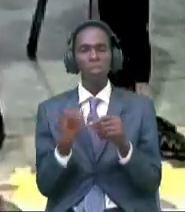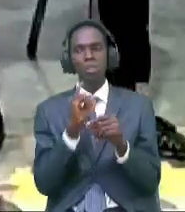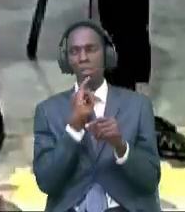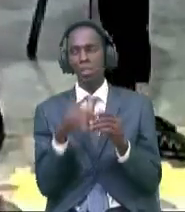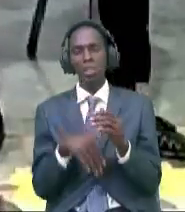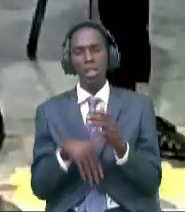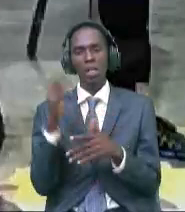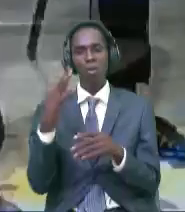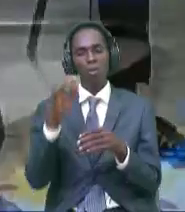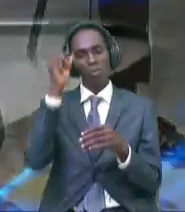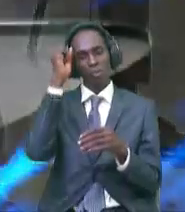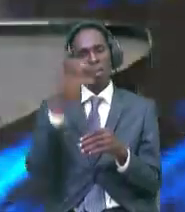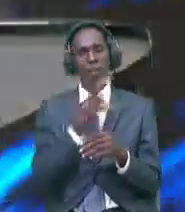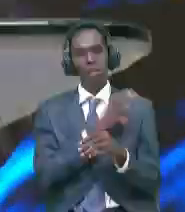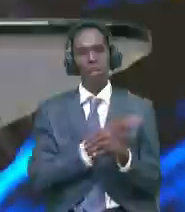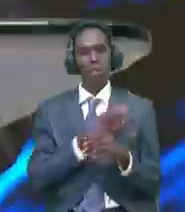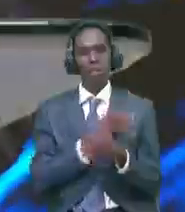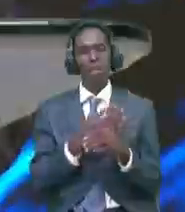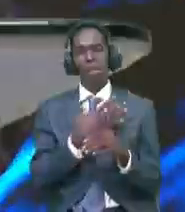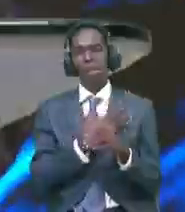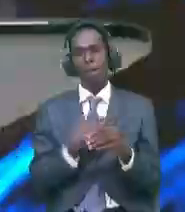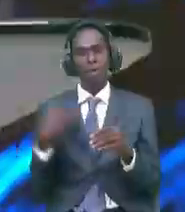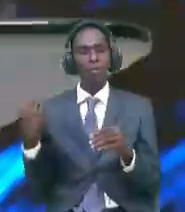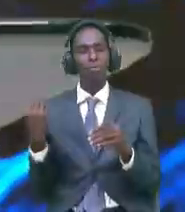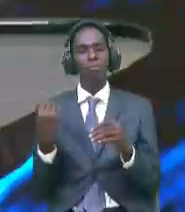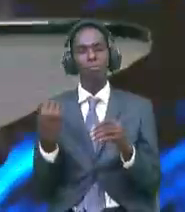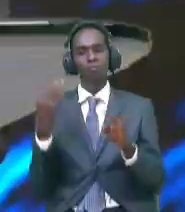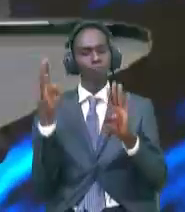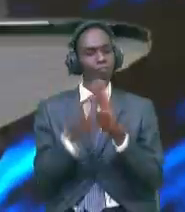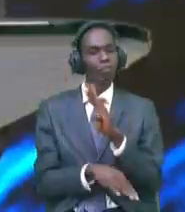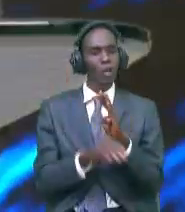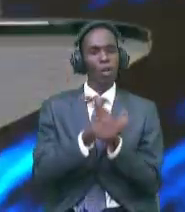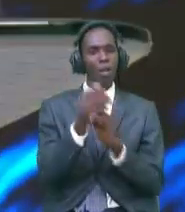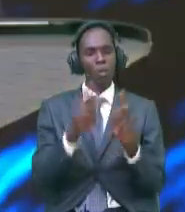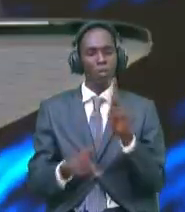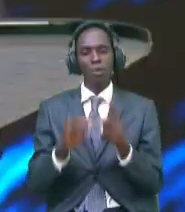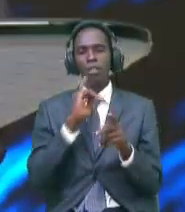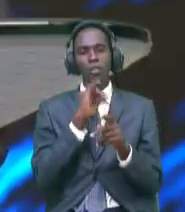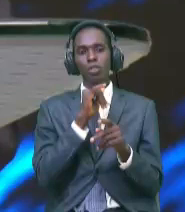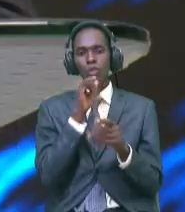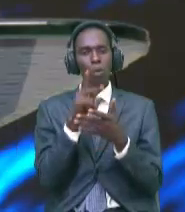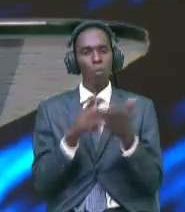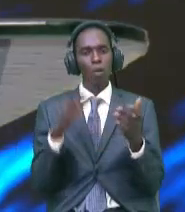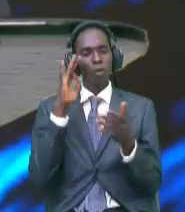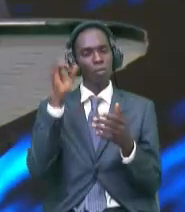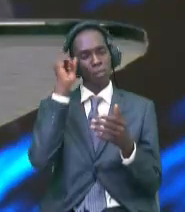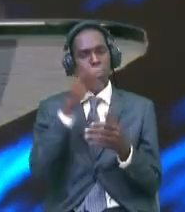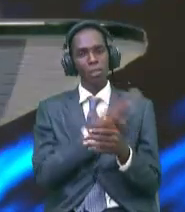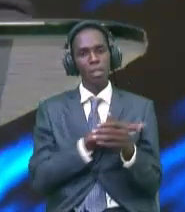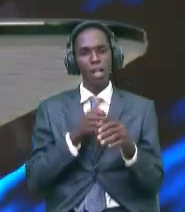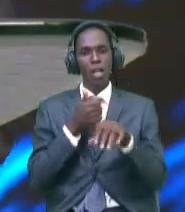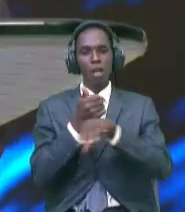his character, and maligning other people out of his character. Abusive